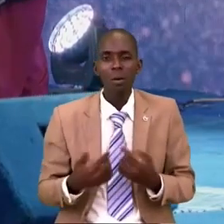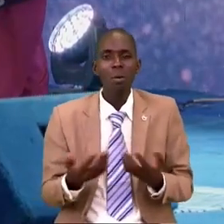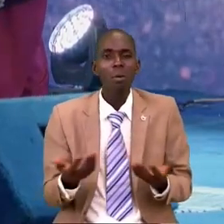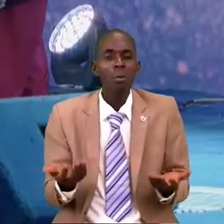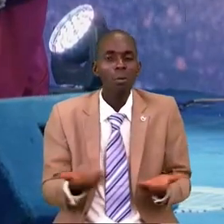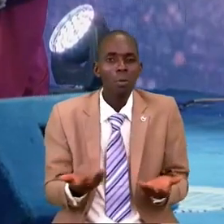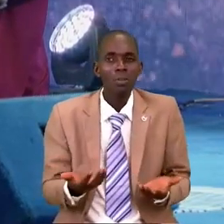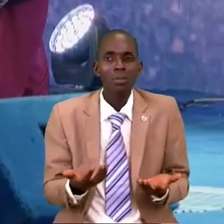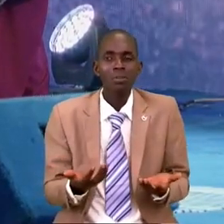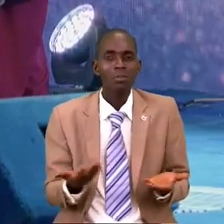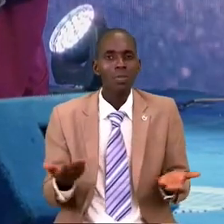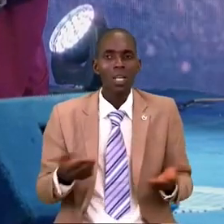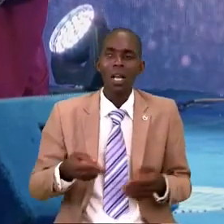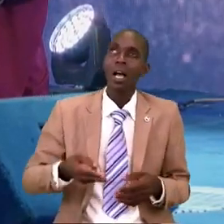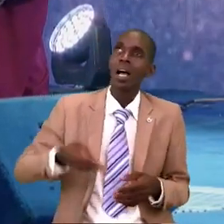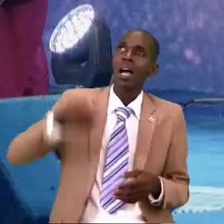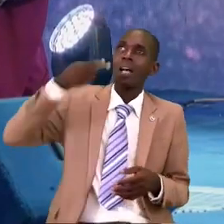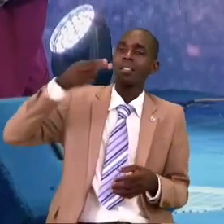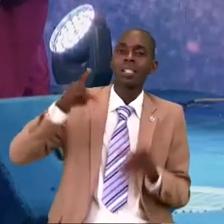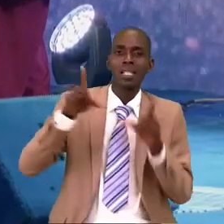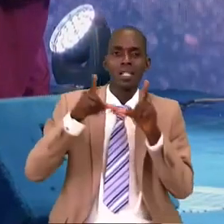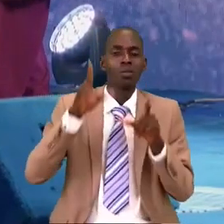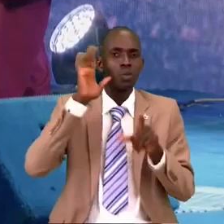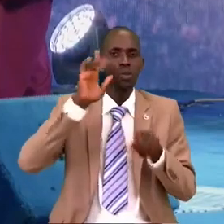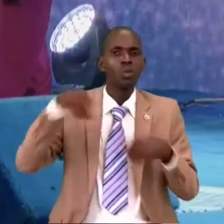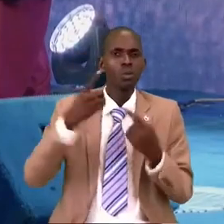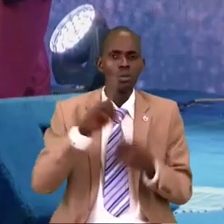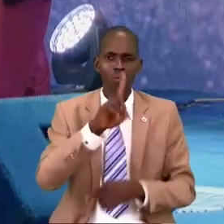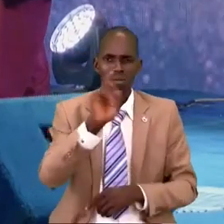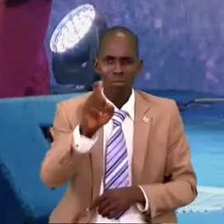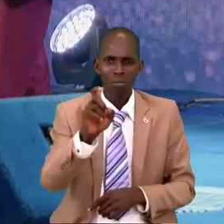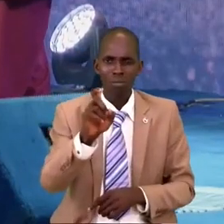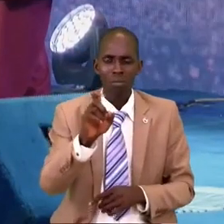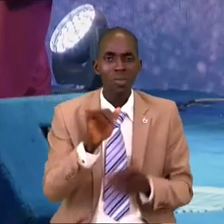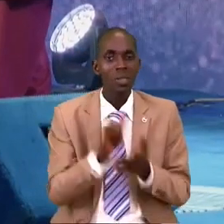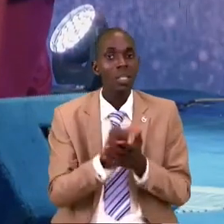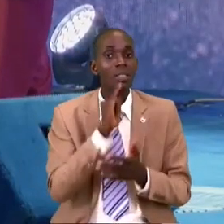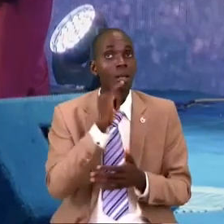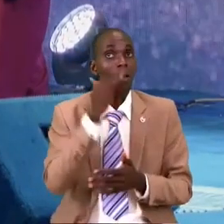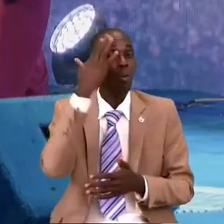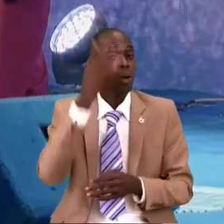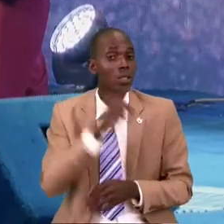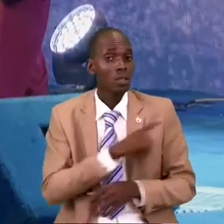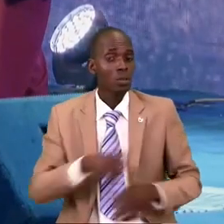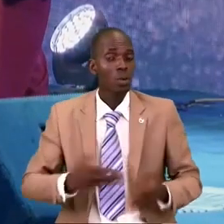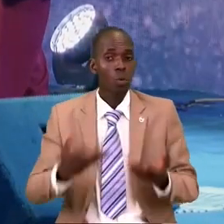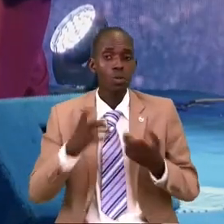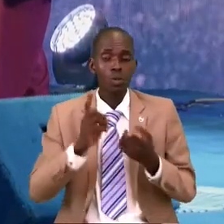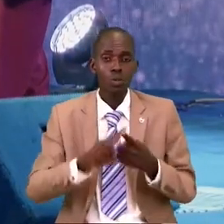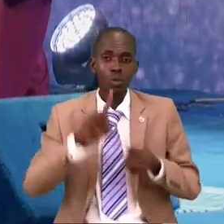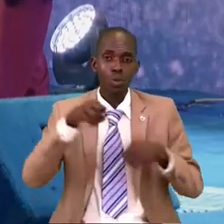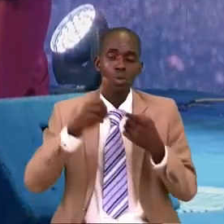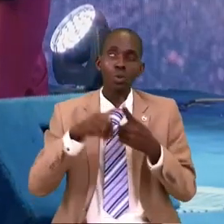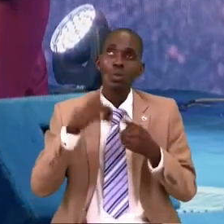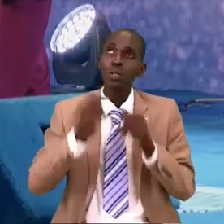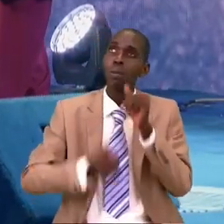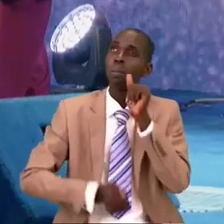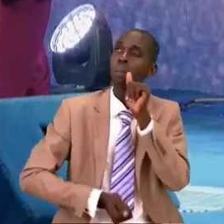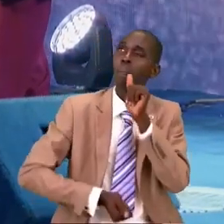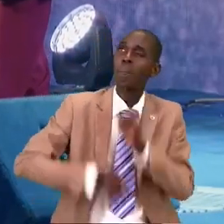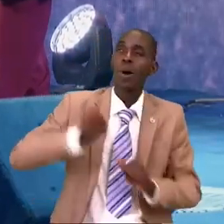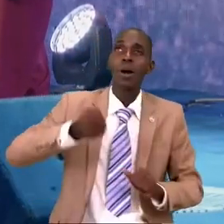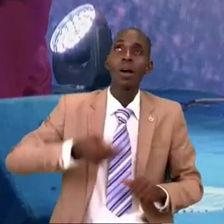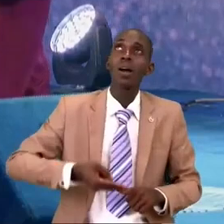highest height, the highest peak. And he wants you to understand that on earth, in the